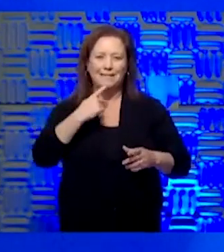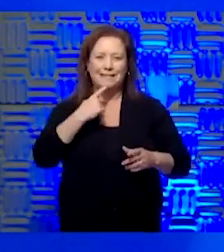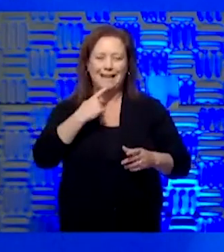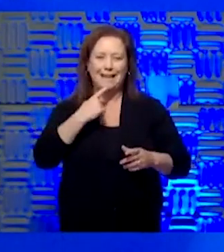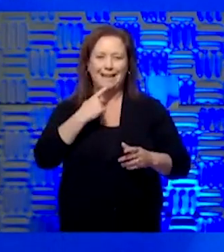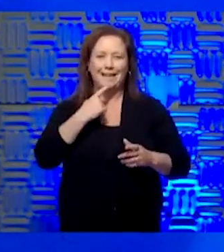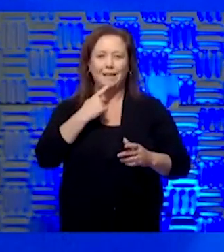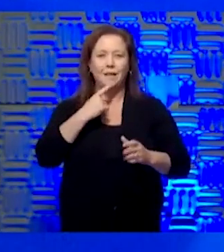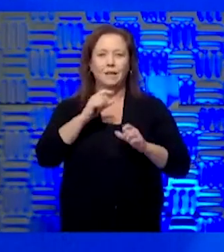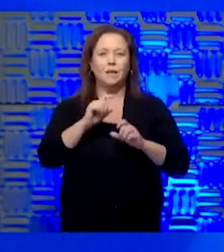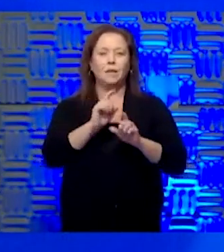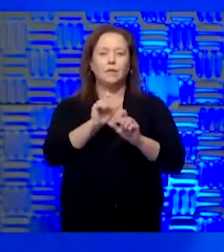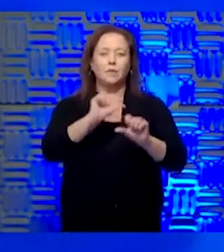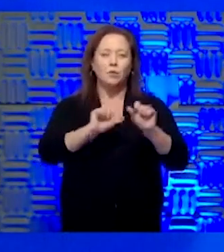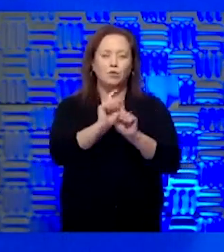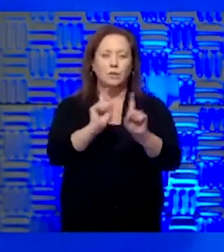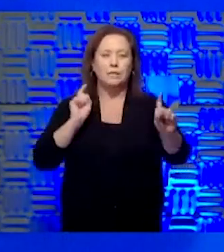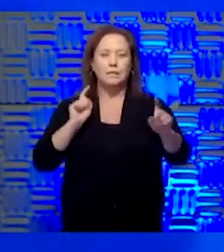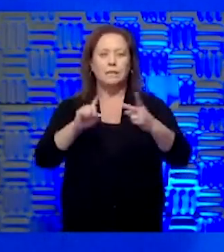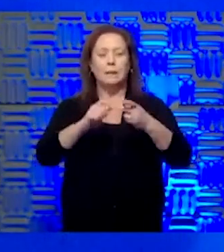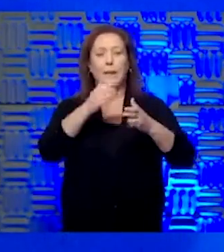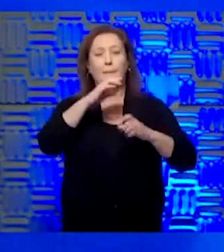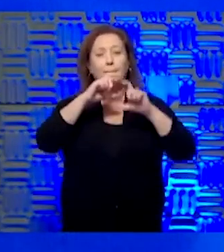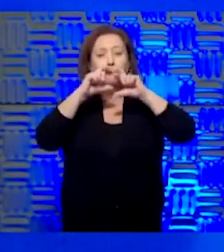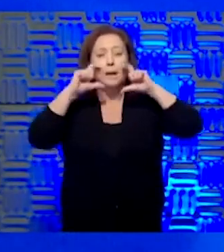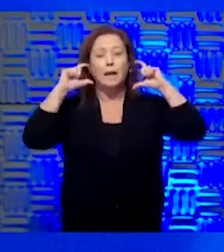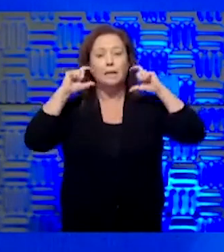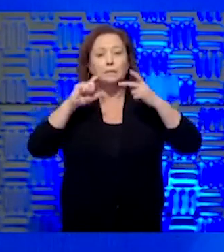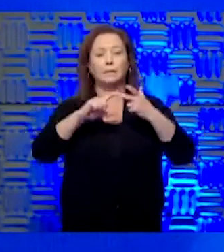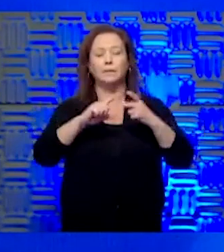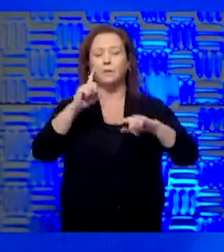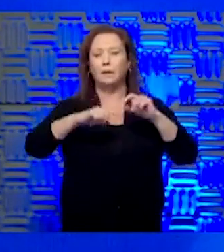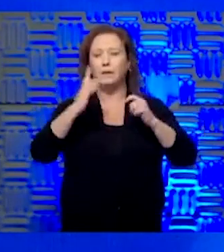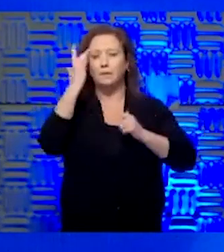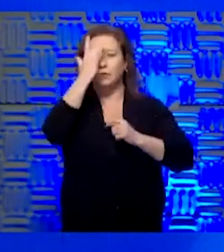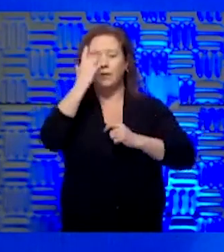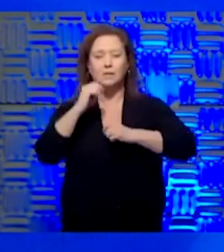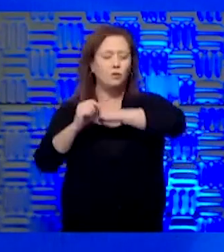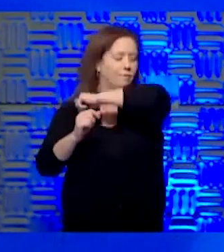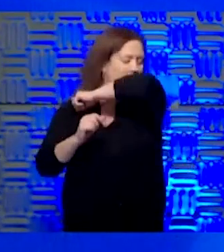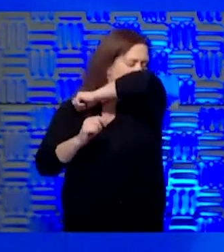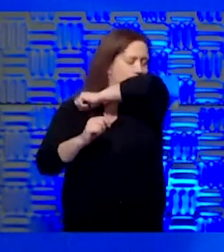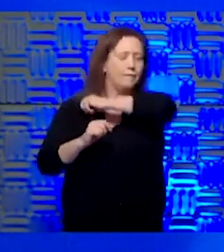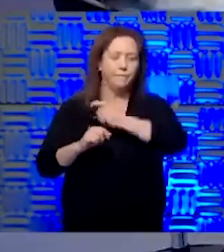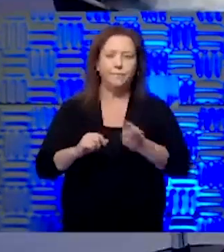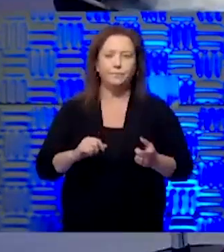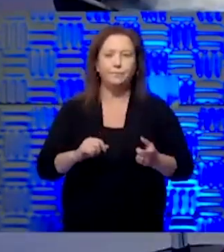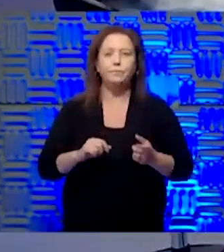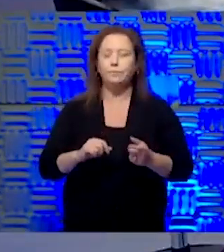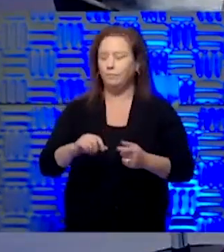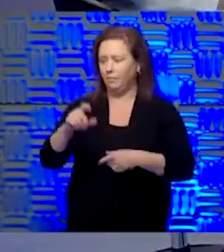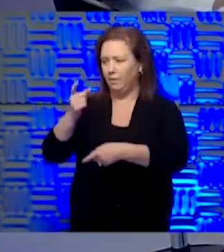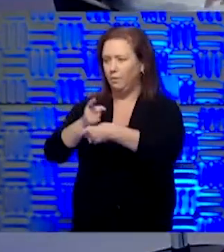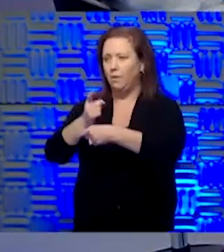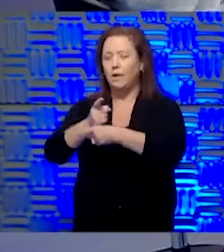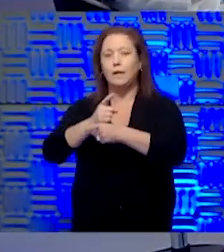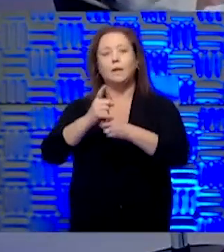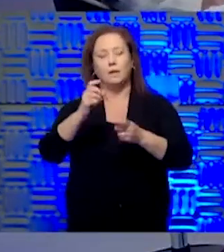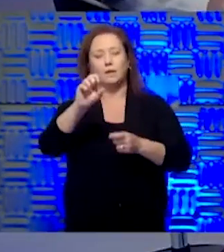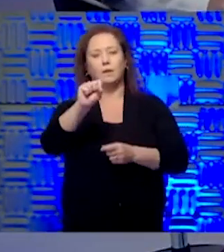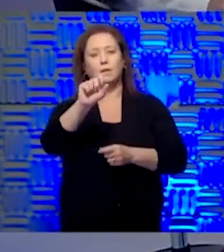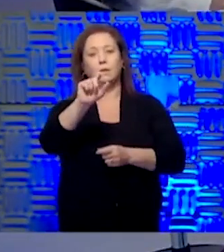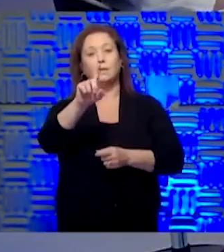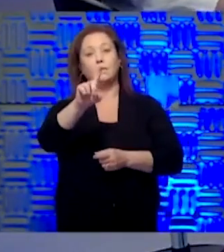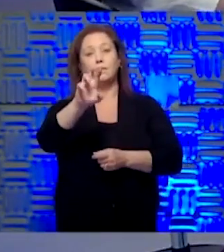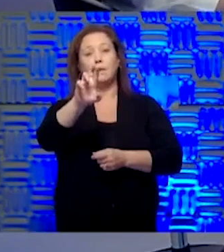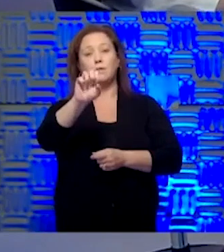You got to socially distance. You got to wear a mask. You got to wash your hands. You got to not touch your face. You got to cough into your elbow. And to your point, Dr. Seitz, in a bigger picture about